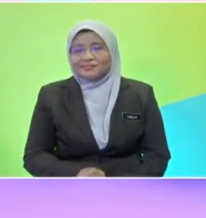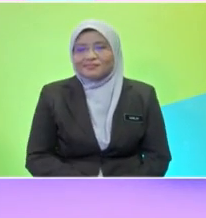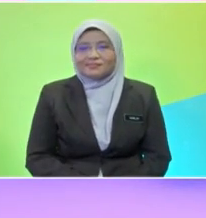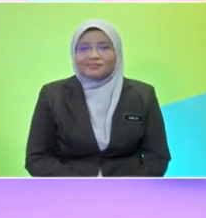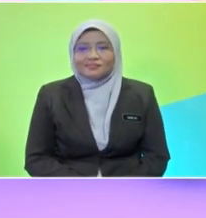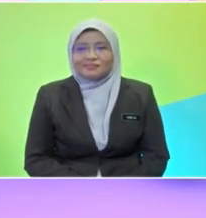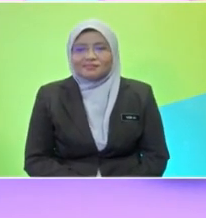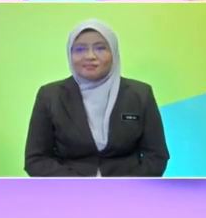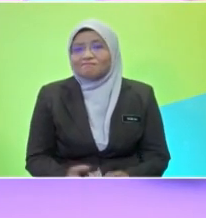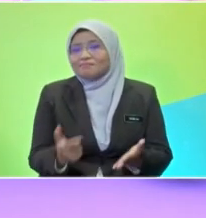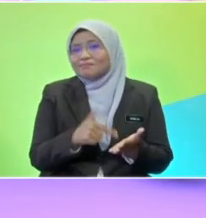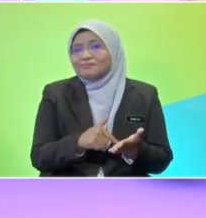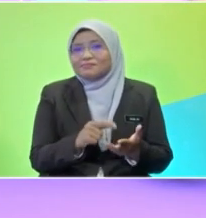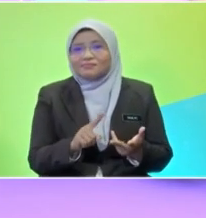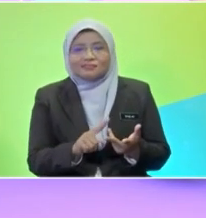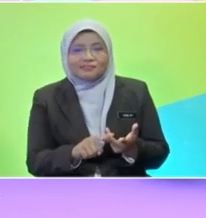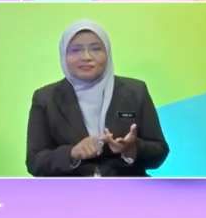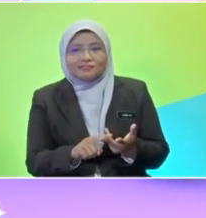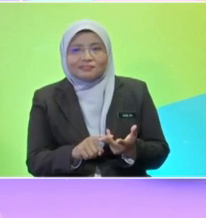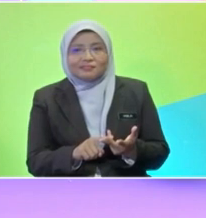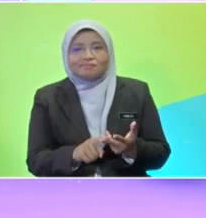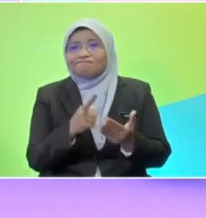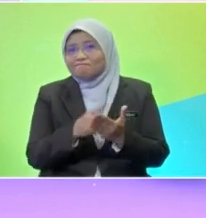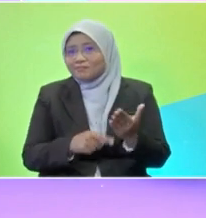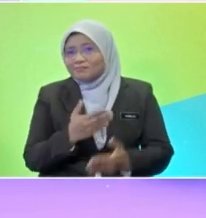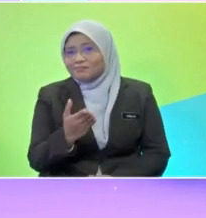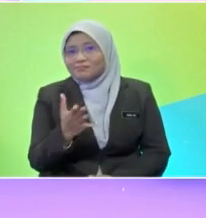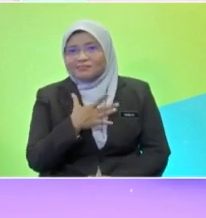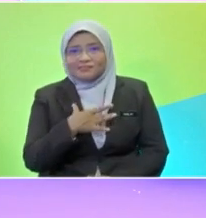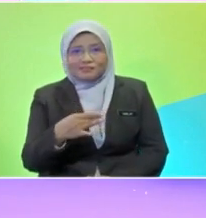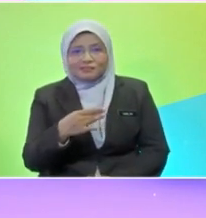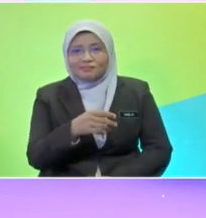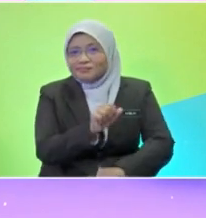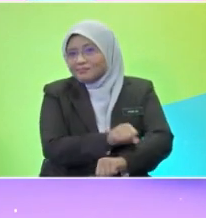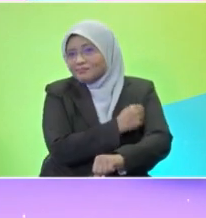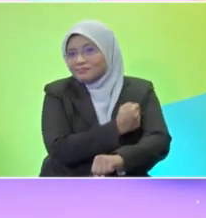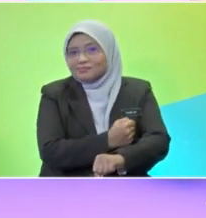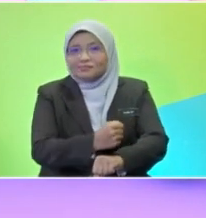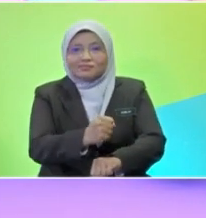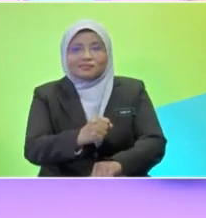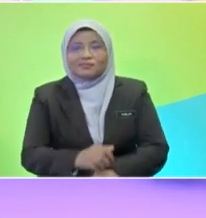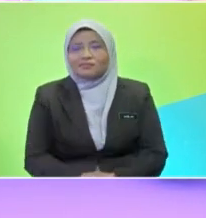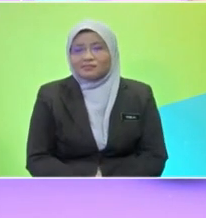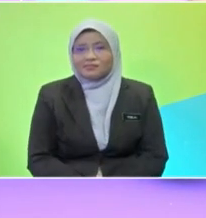I wonder why. Okay, next one. Let's hear from Aisha. Aisha, what's your favorite song? Tell us.